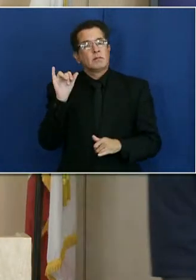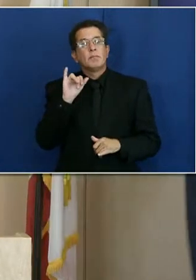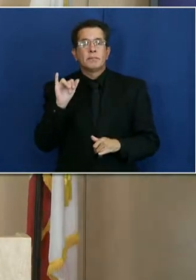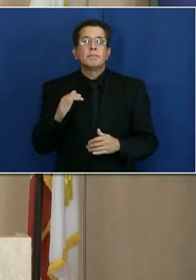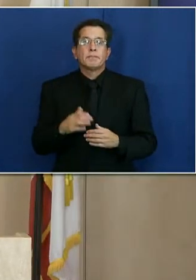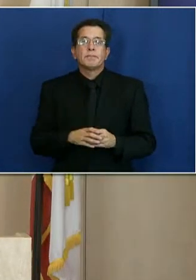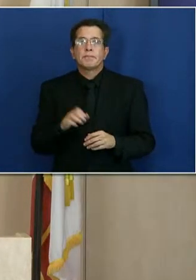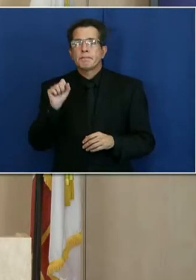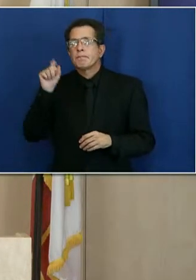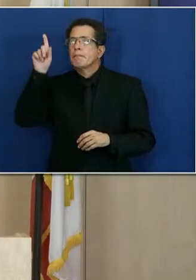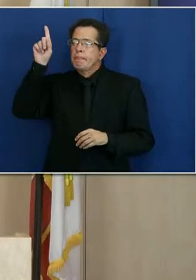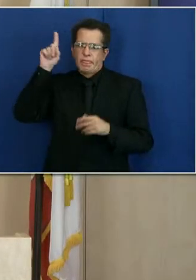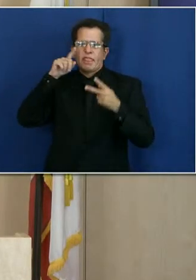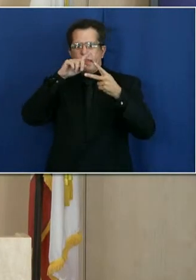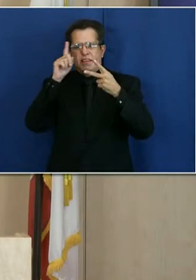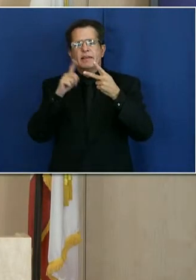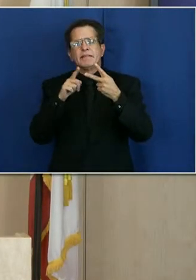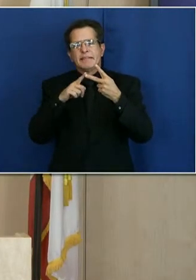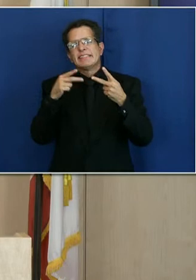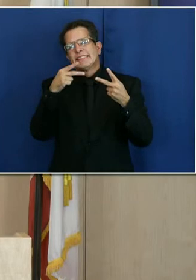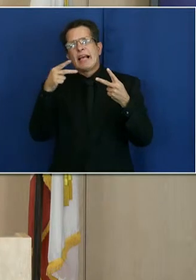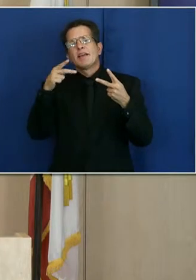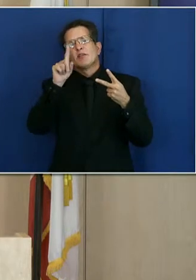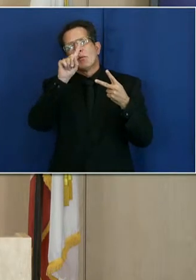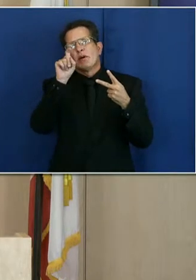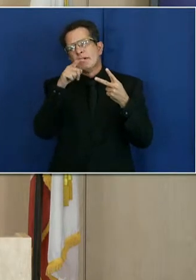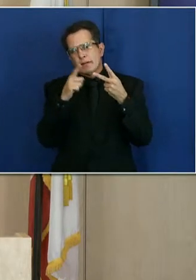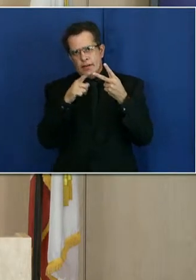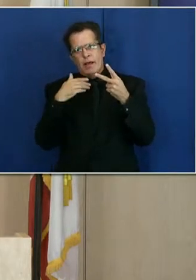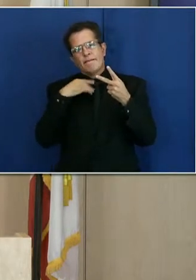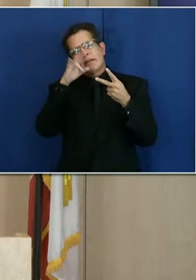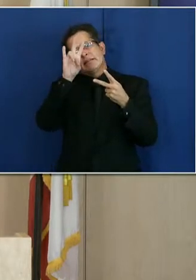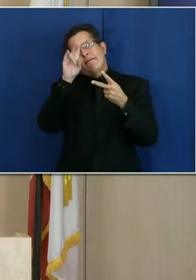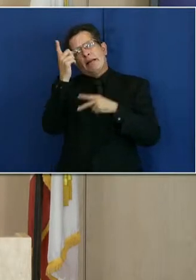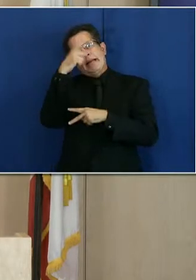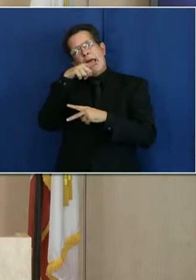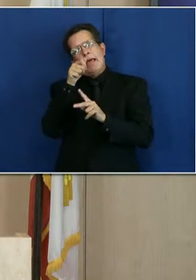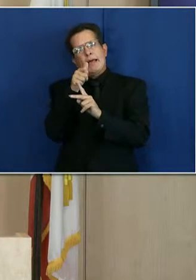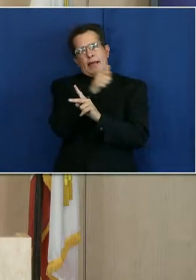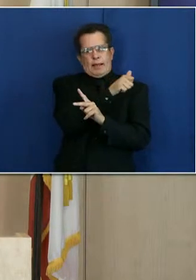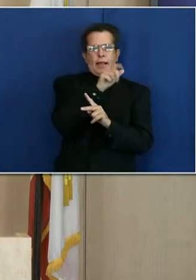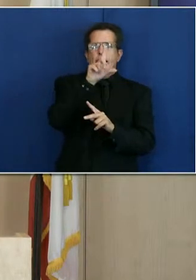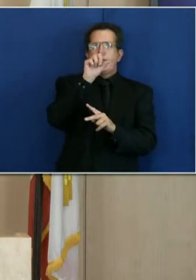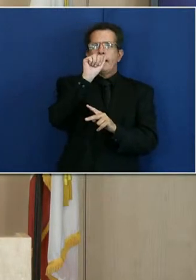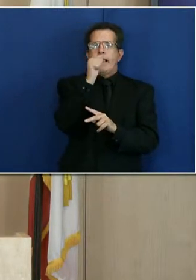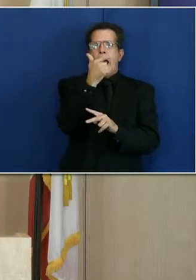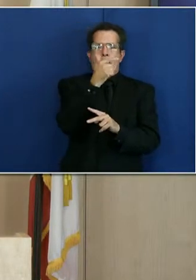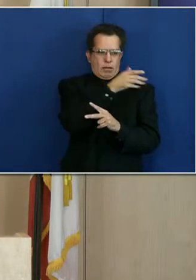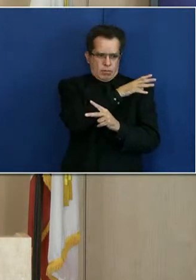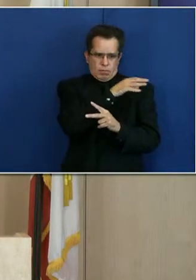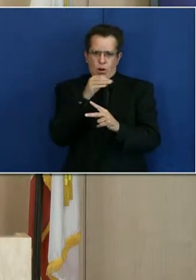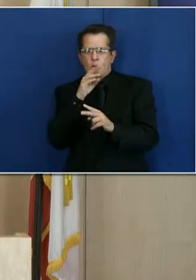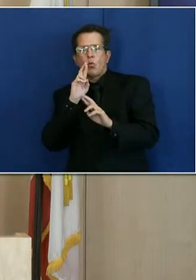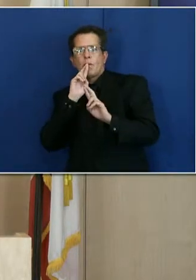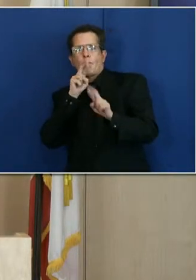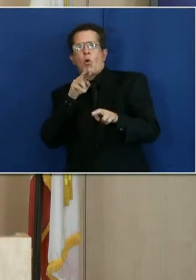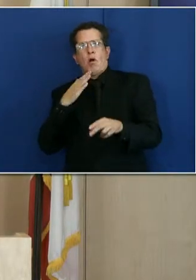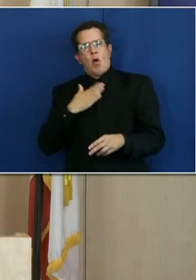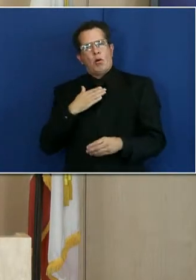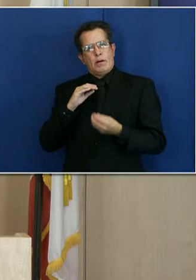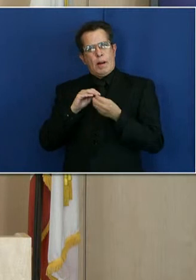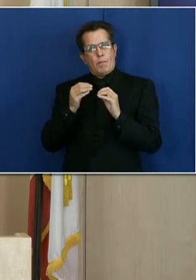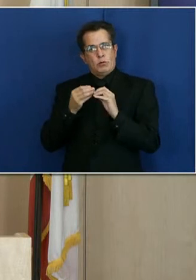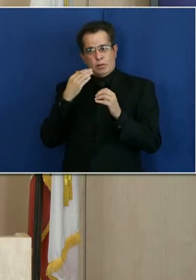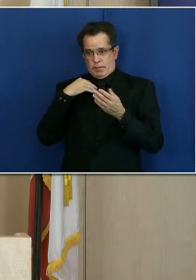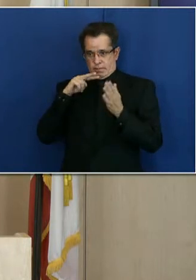Thank you. And my second question is, given that there's a 7-day lag in gathering the data to determine our case rate, is our